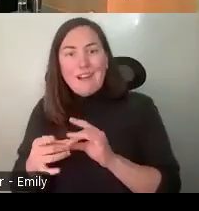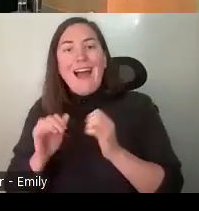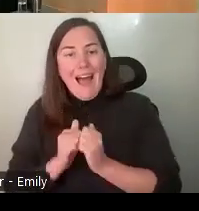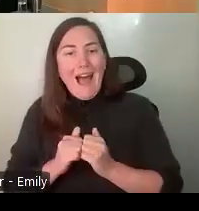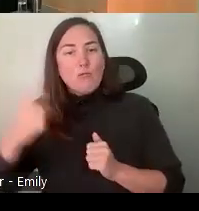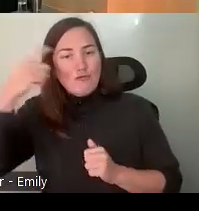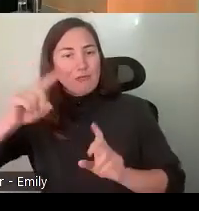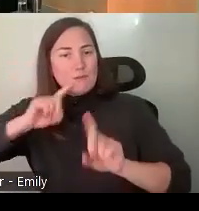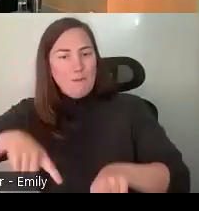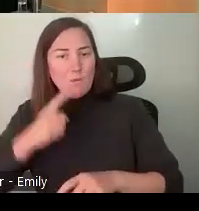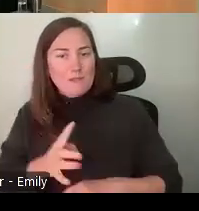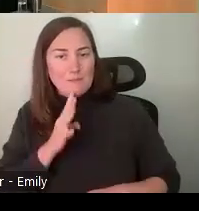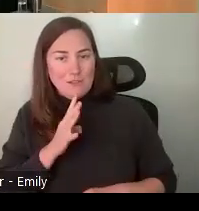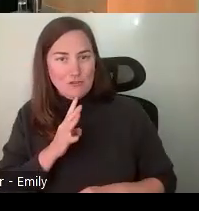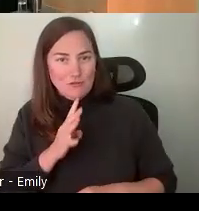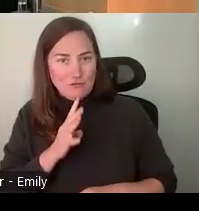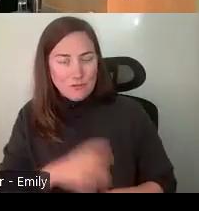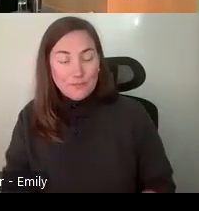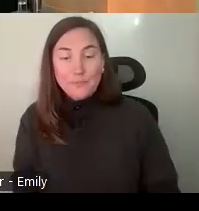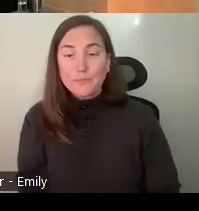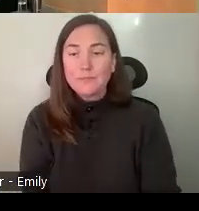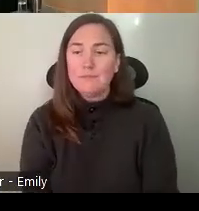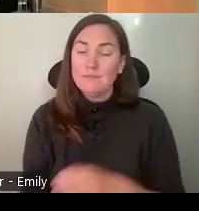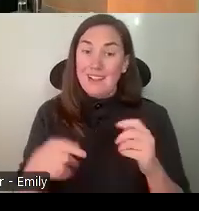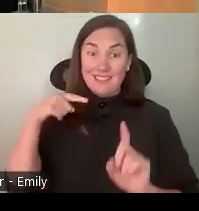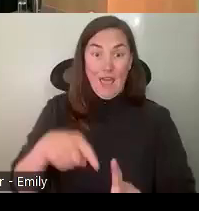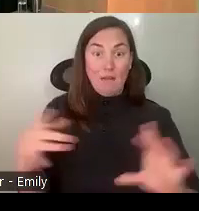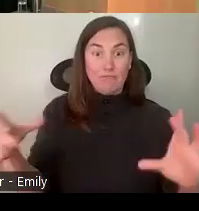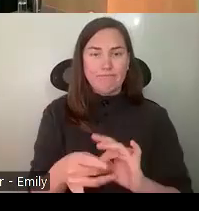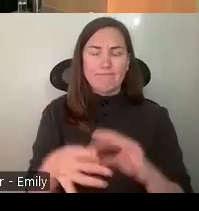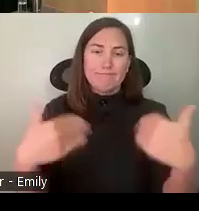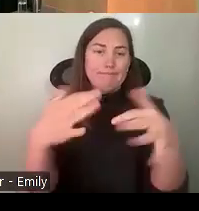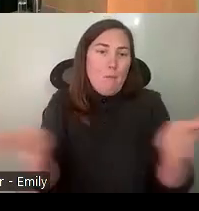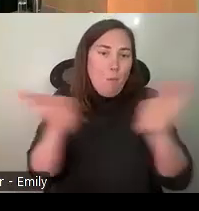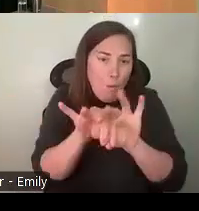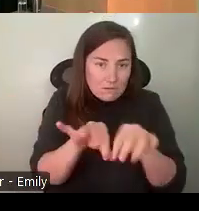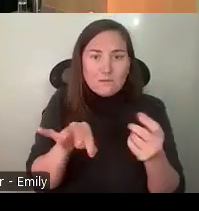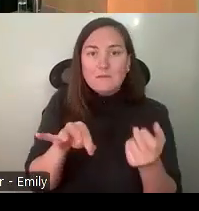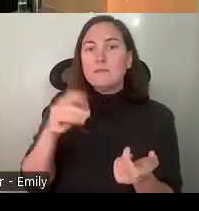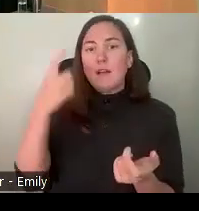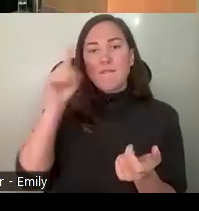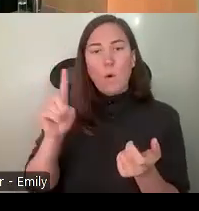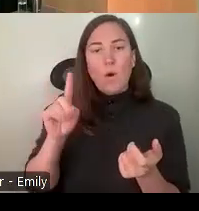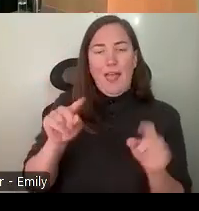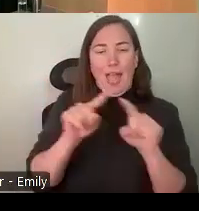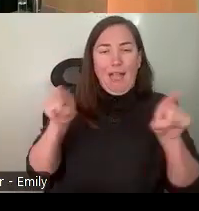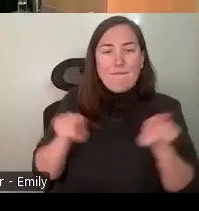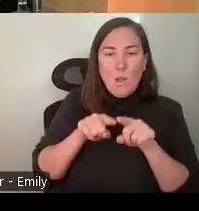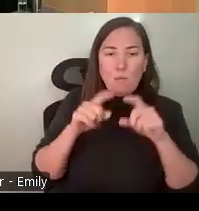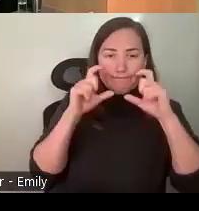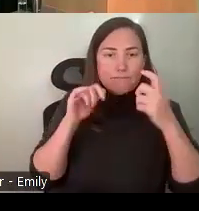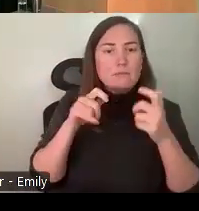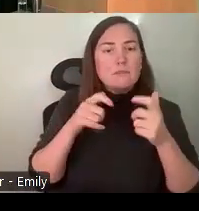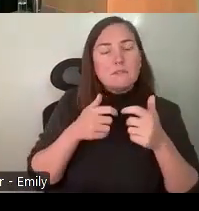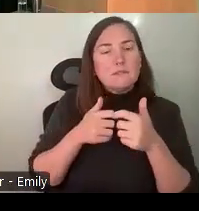it unfolds over time. This is really important in terms of this envelope tracking, because we